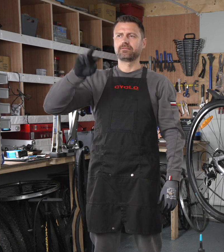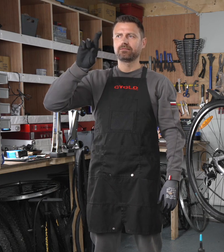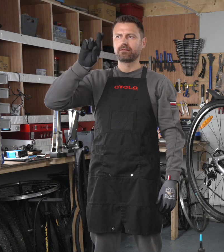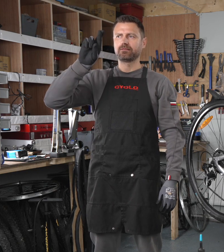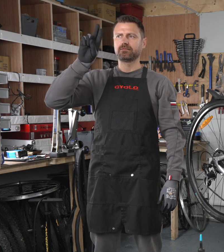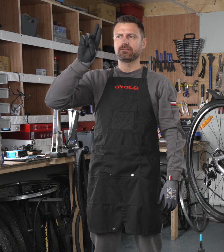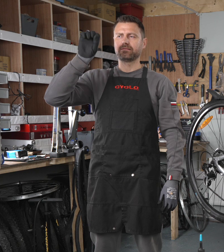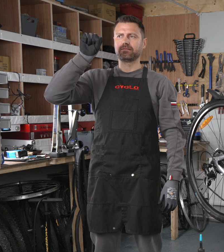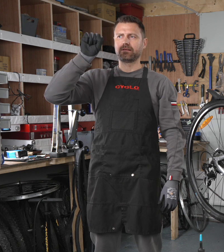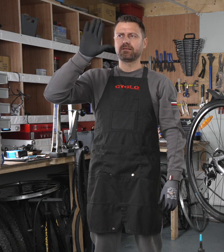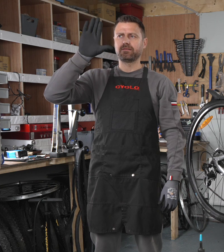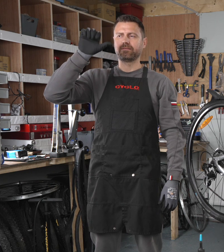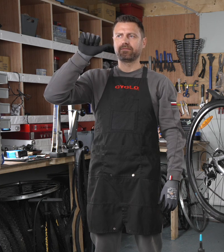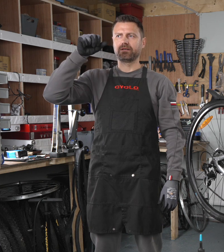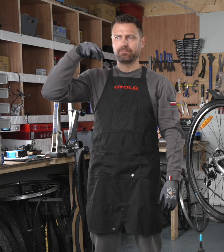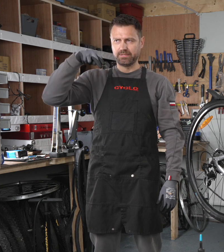Ruslan,